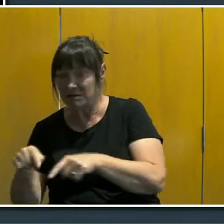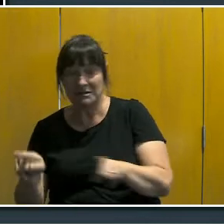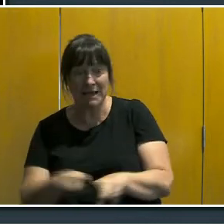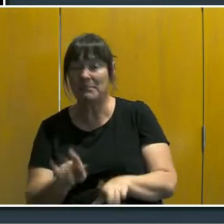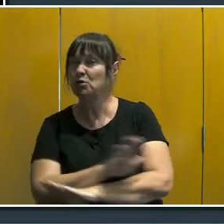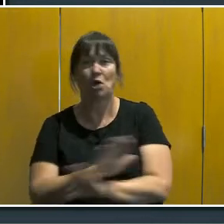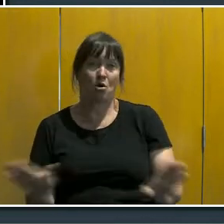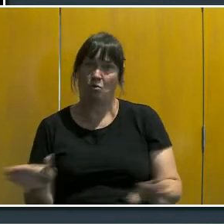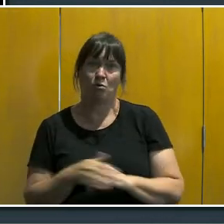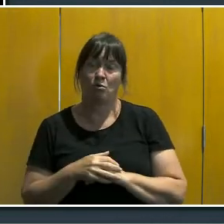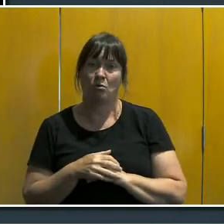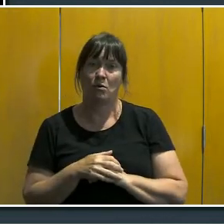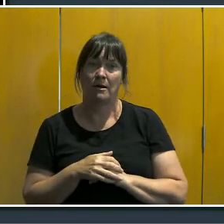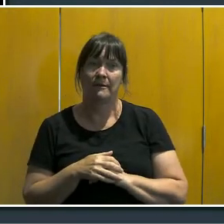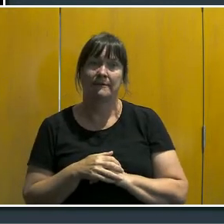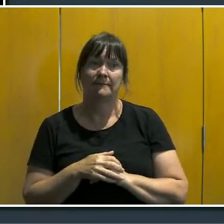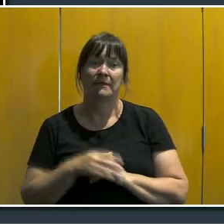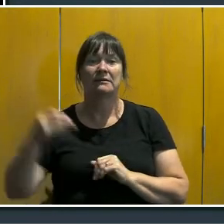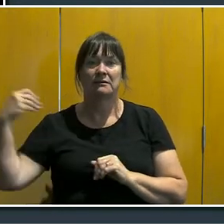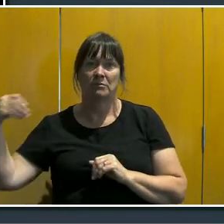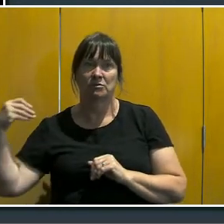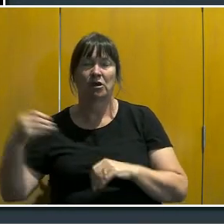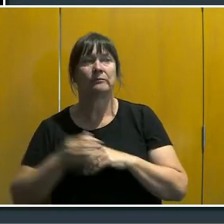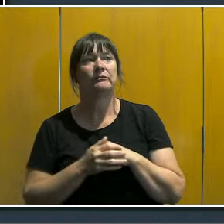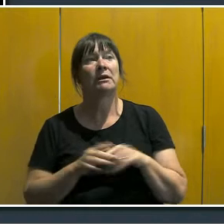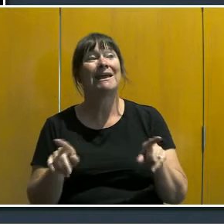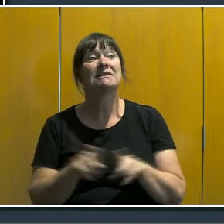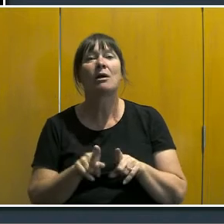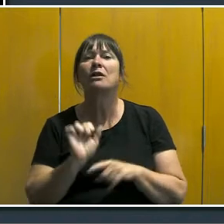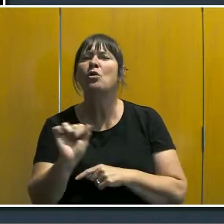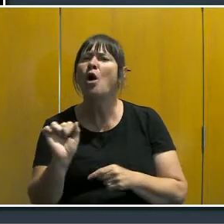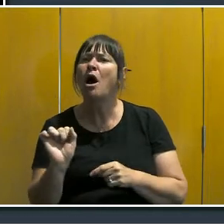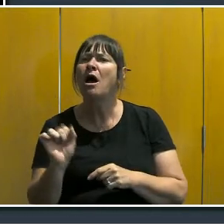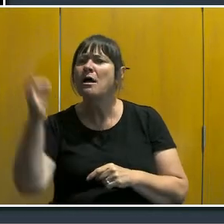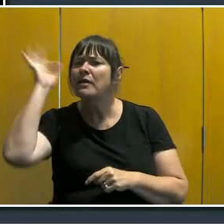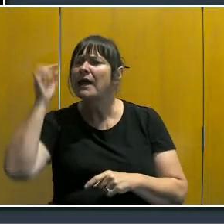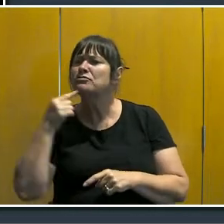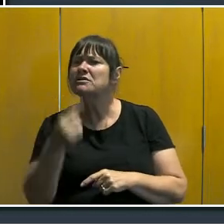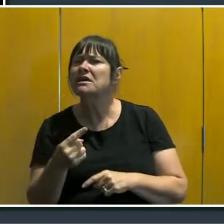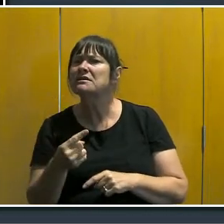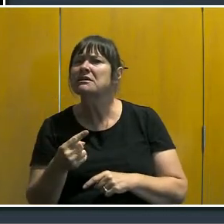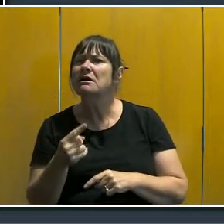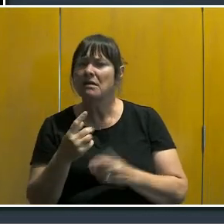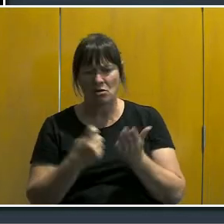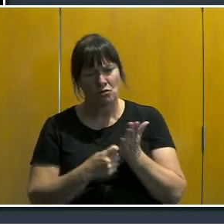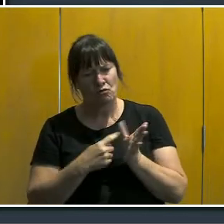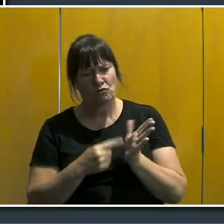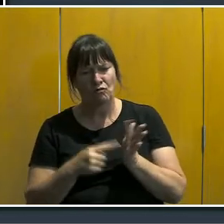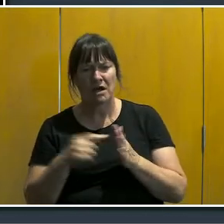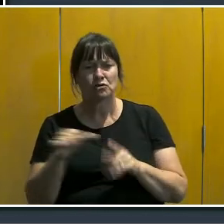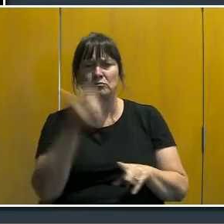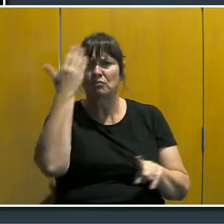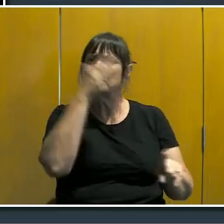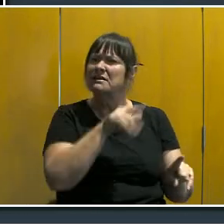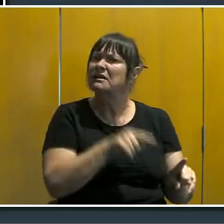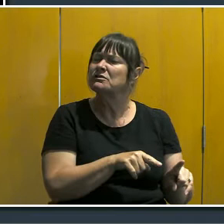I also, I hope you'll let me show you this, but I see an inconsistency in your argument that we should be rated as residential and the way